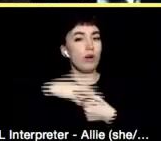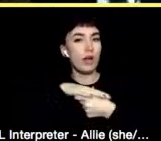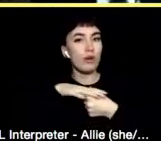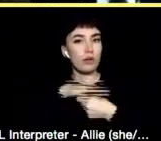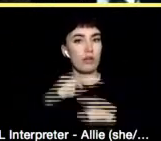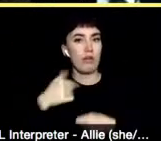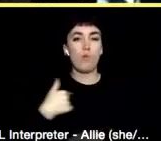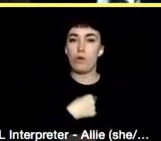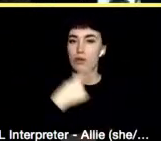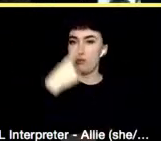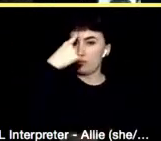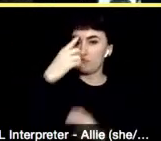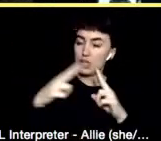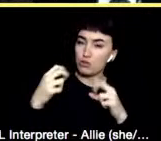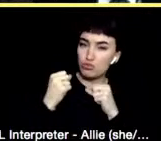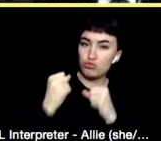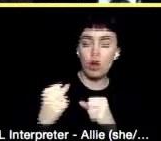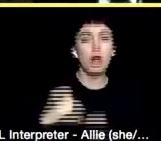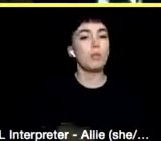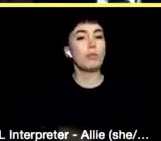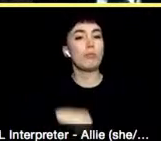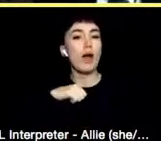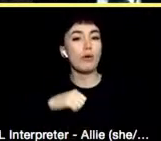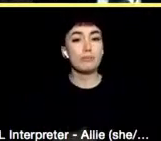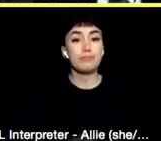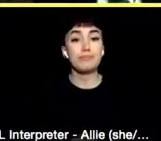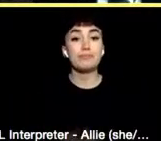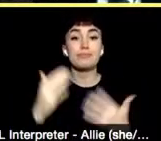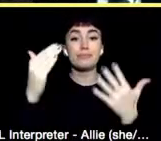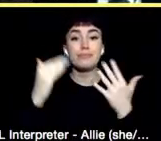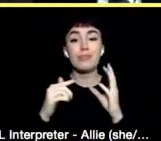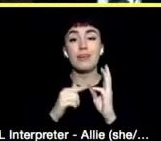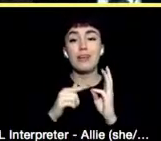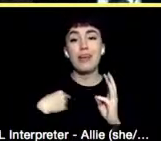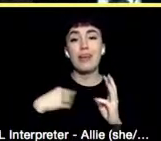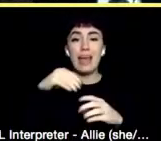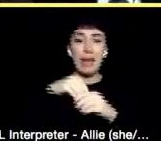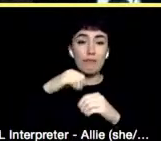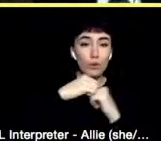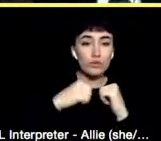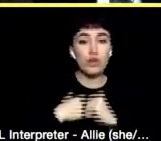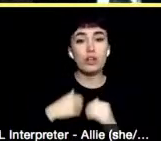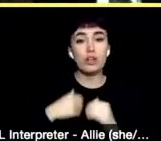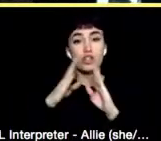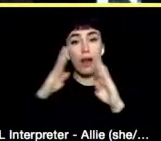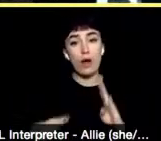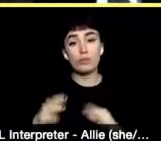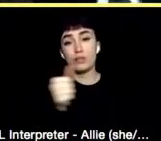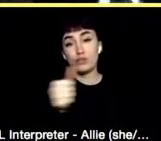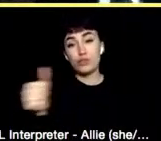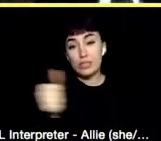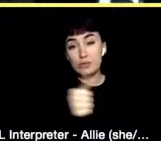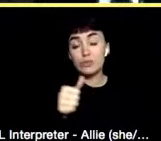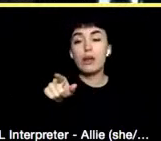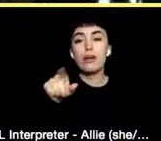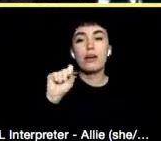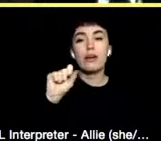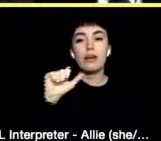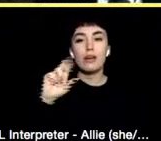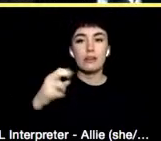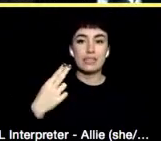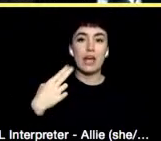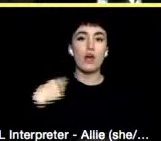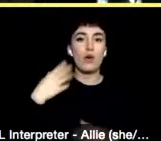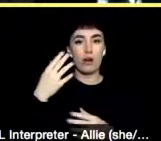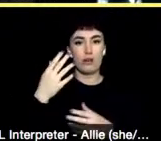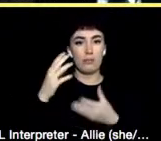we think is very strong, and we're very proud of that. And in infrastructure, housing, and transportation. Sarah mentioned we're entering suburb. We